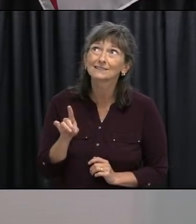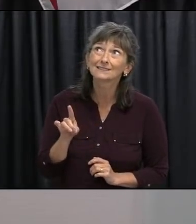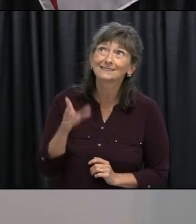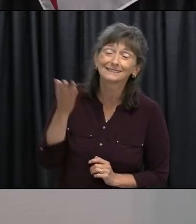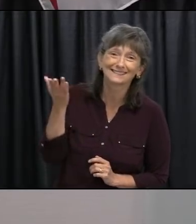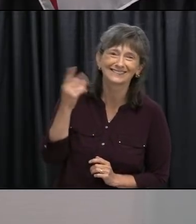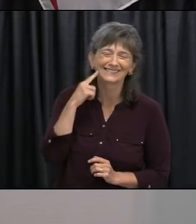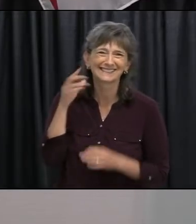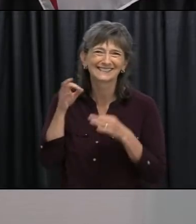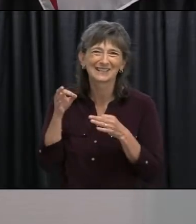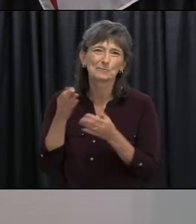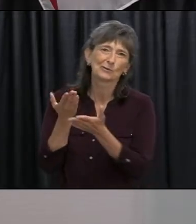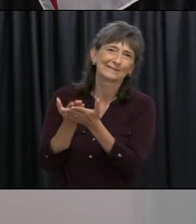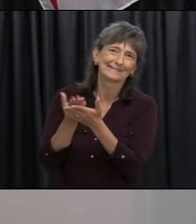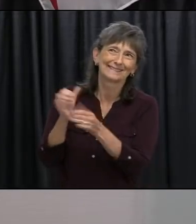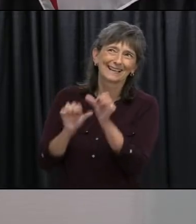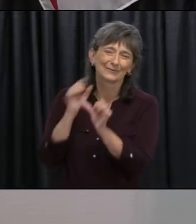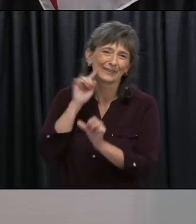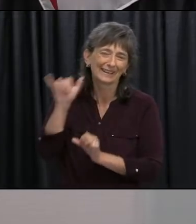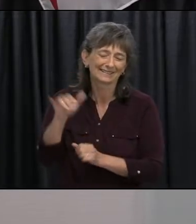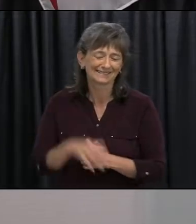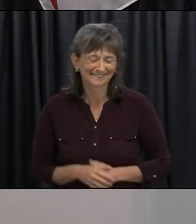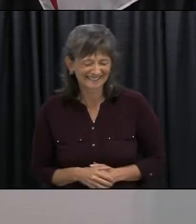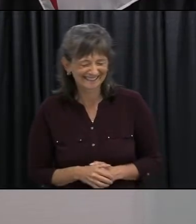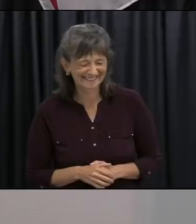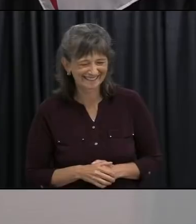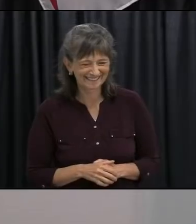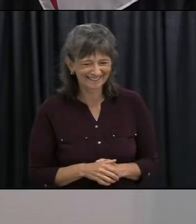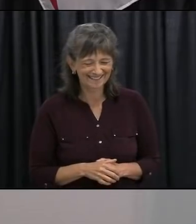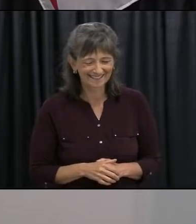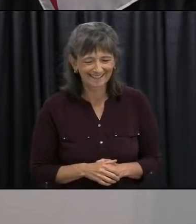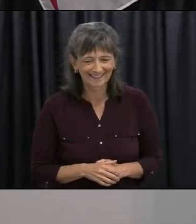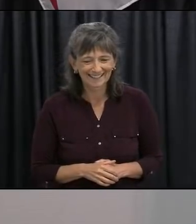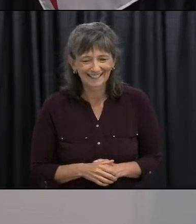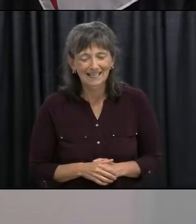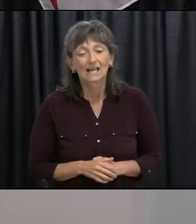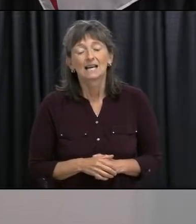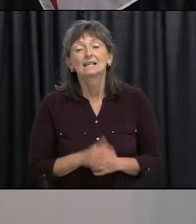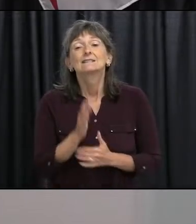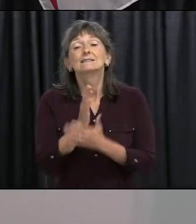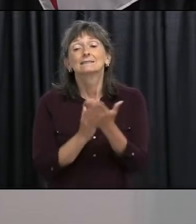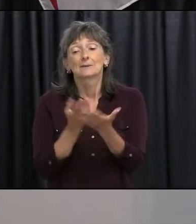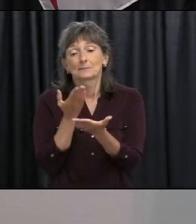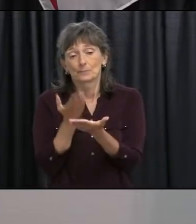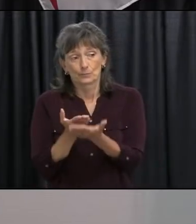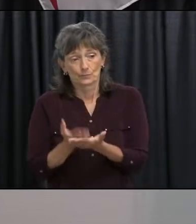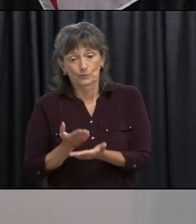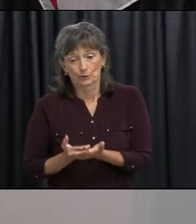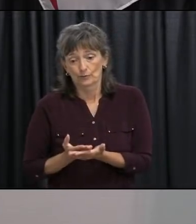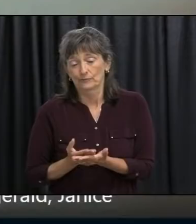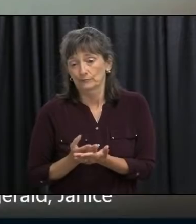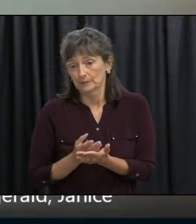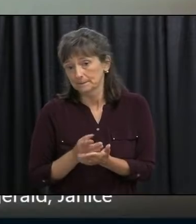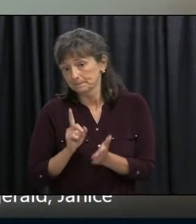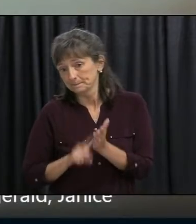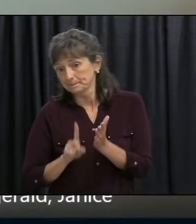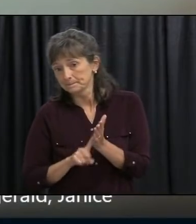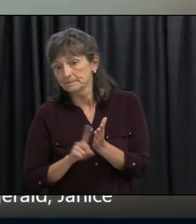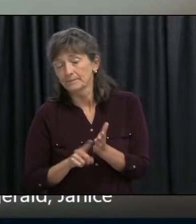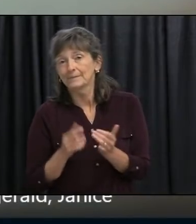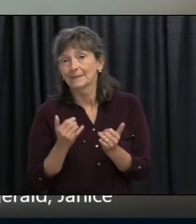the evidence based on this one. Some of the evidence that's out there right now,